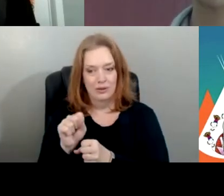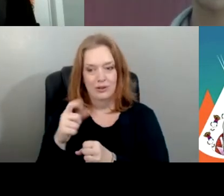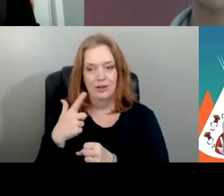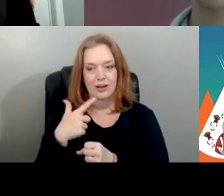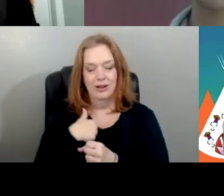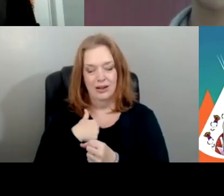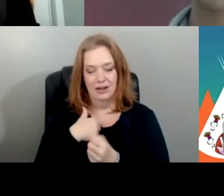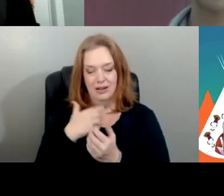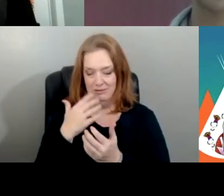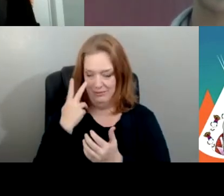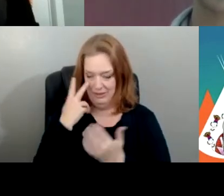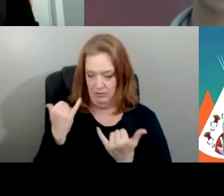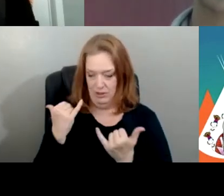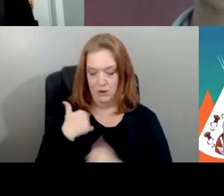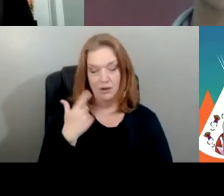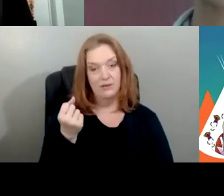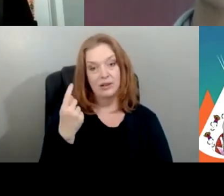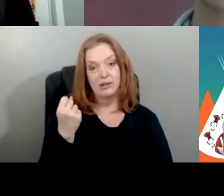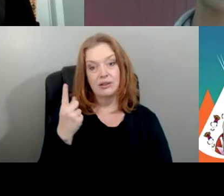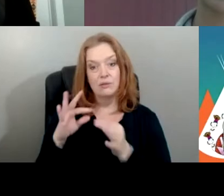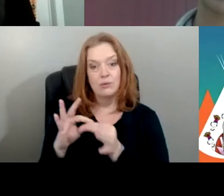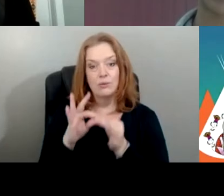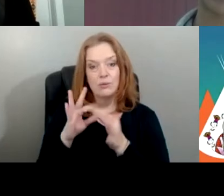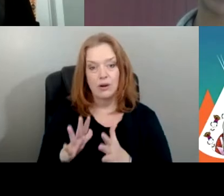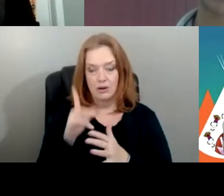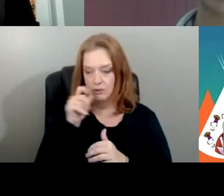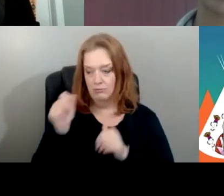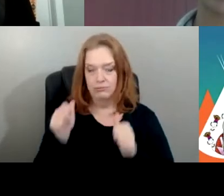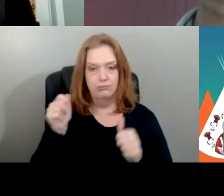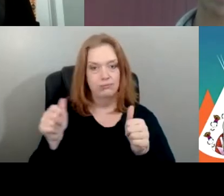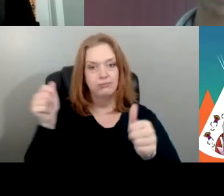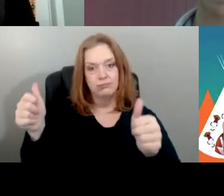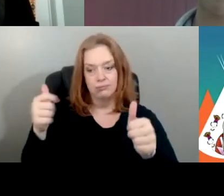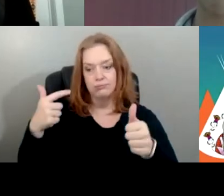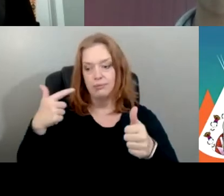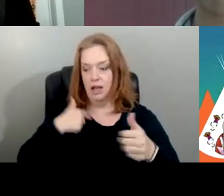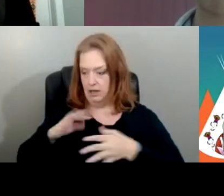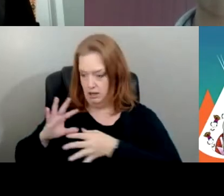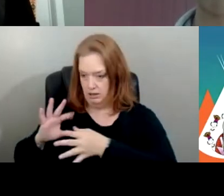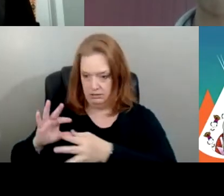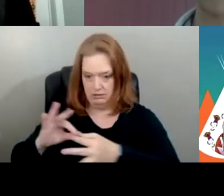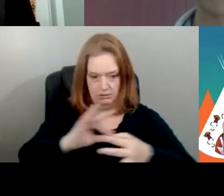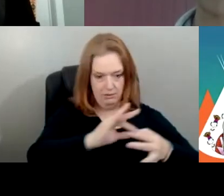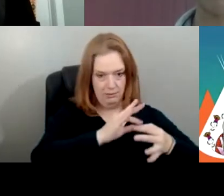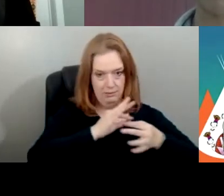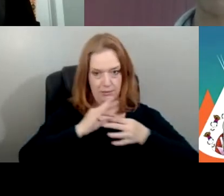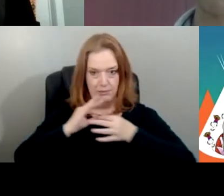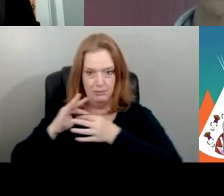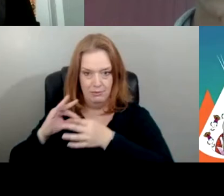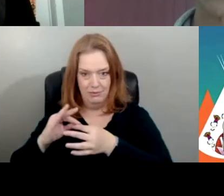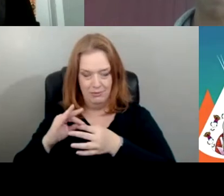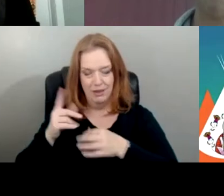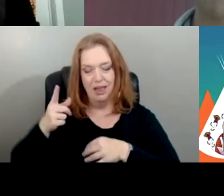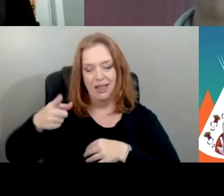have 11 that are positioned in different places around the United States, and I, for the lack of a better term, coordinate the